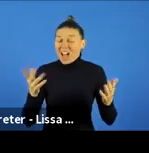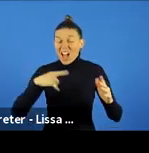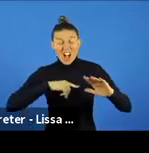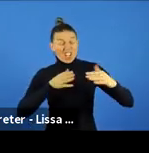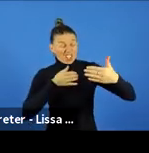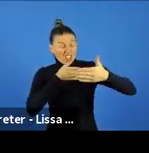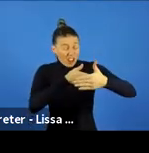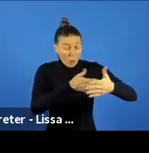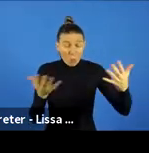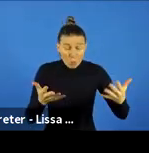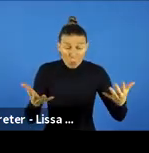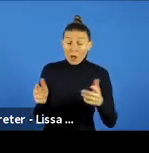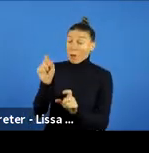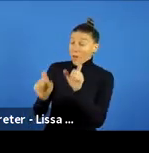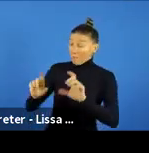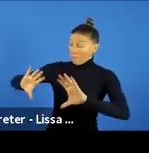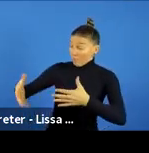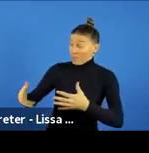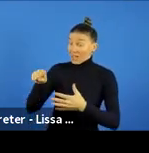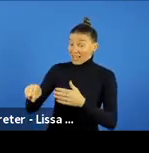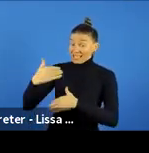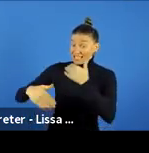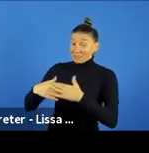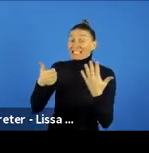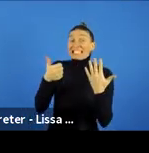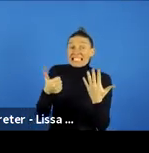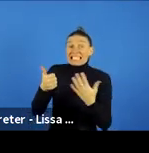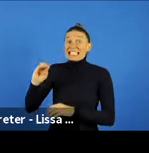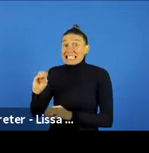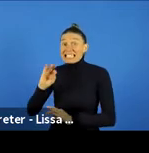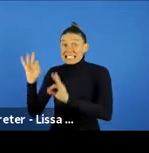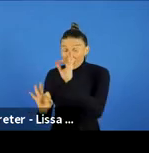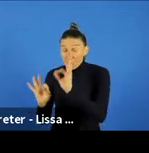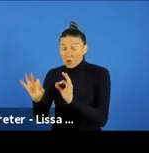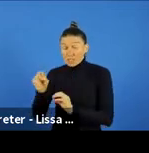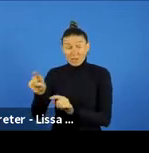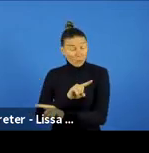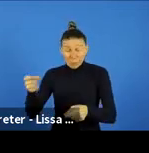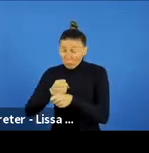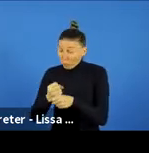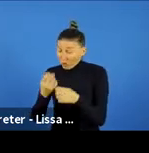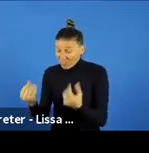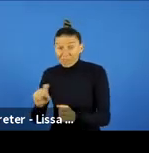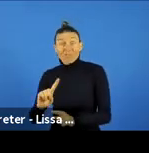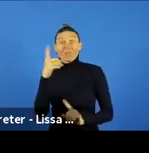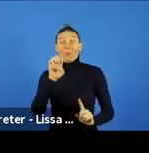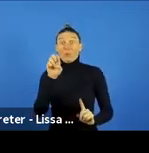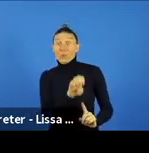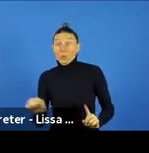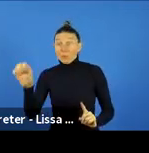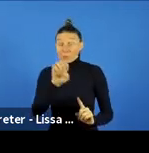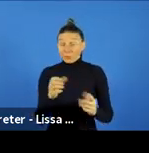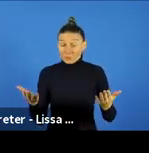of people with disability are unemployed just in the European Union alone, with a high cost